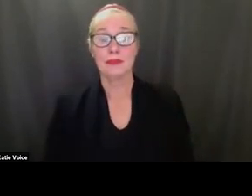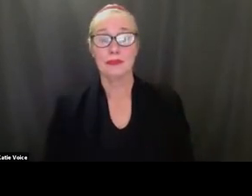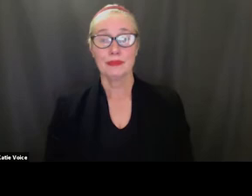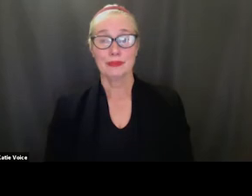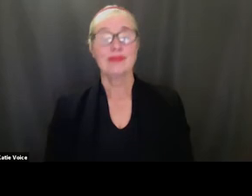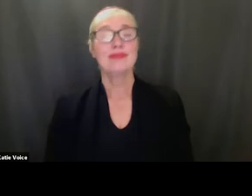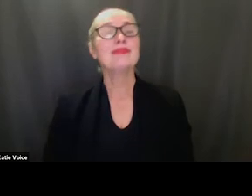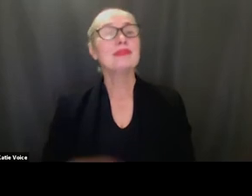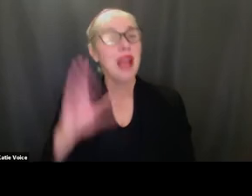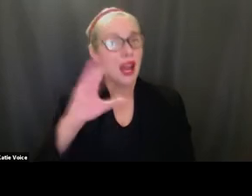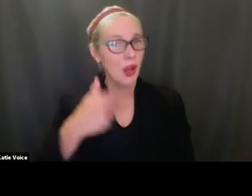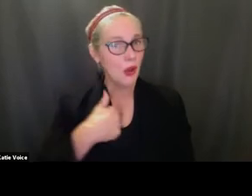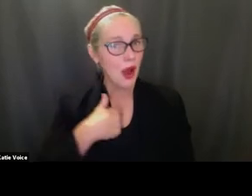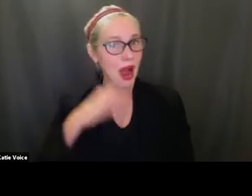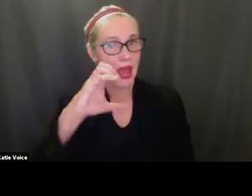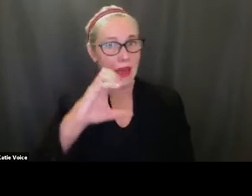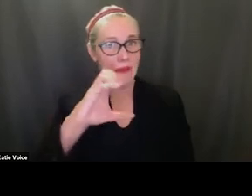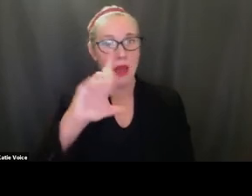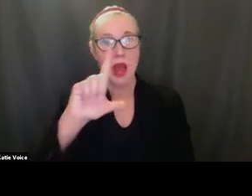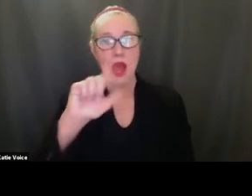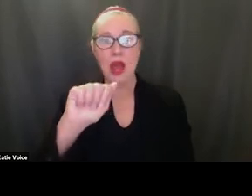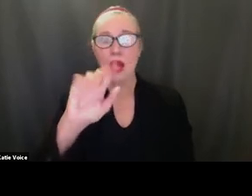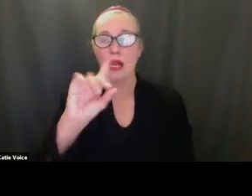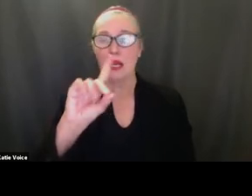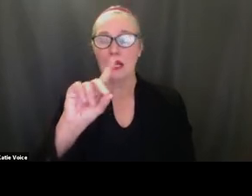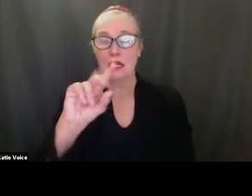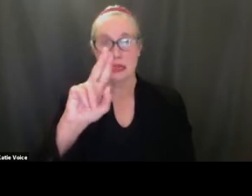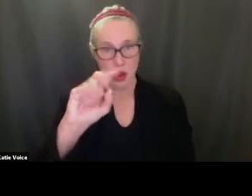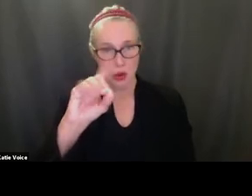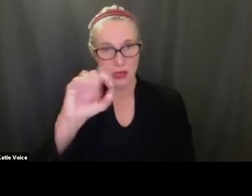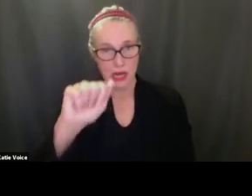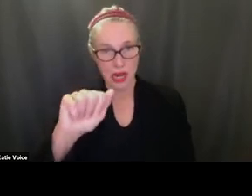hello this is claudia henry um